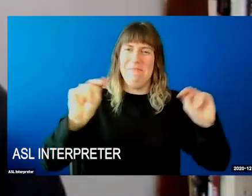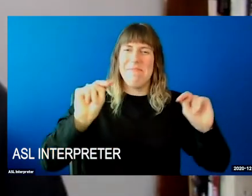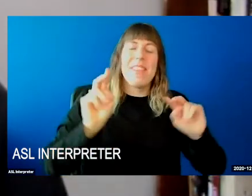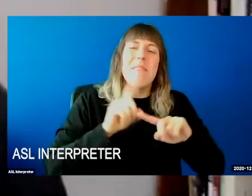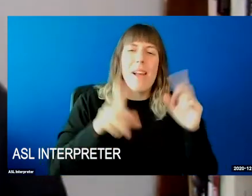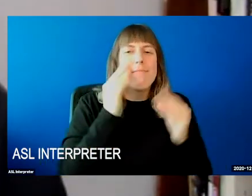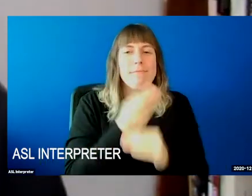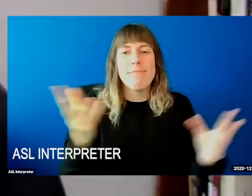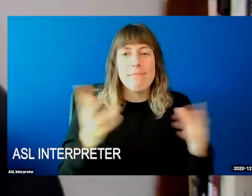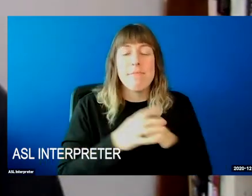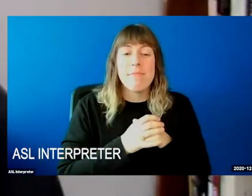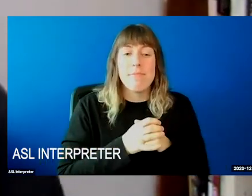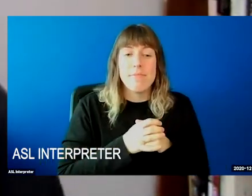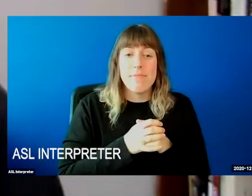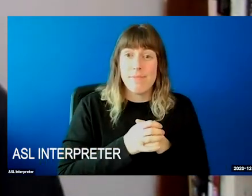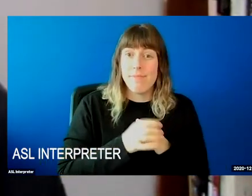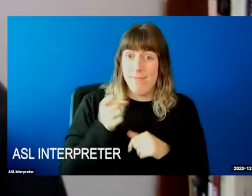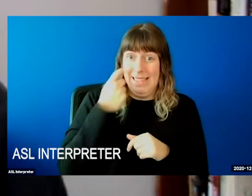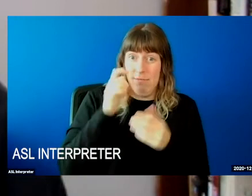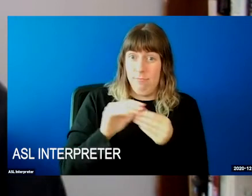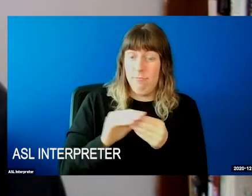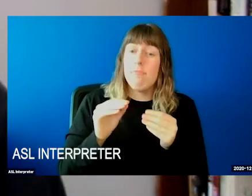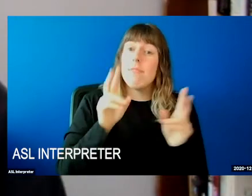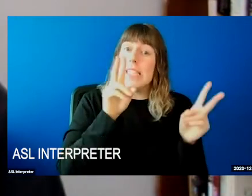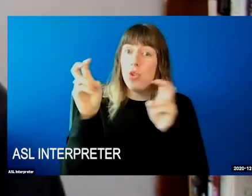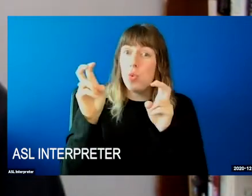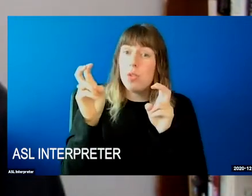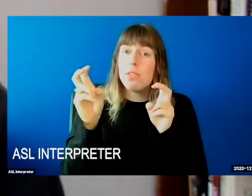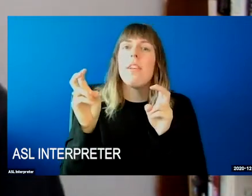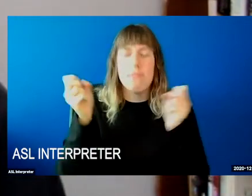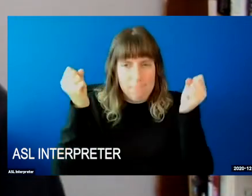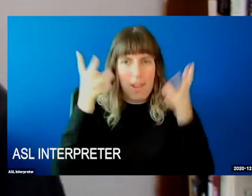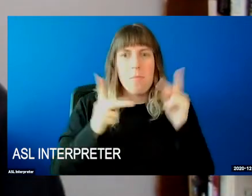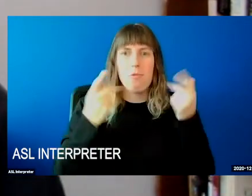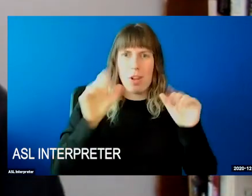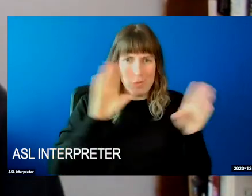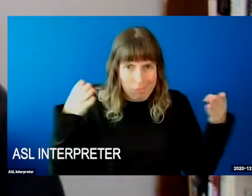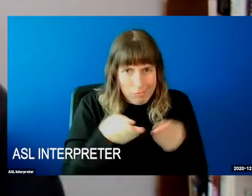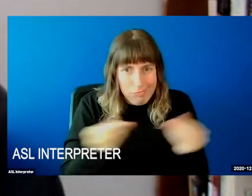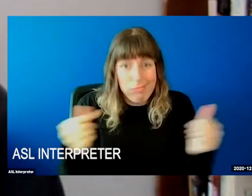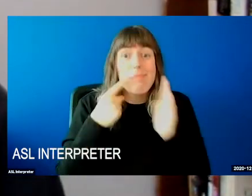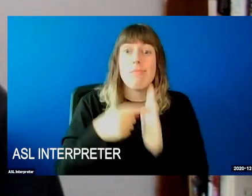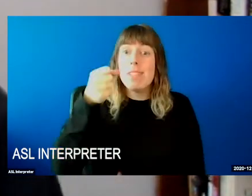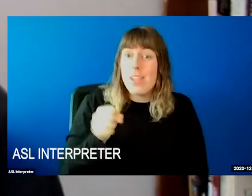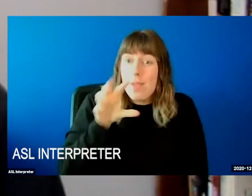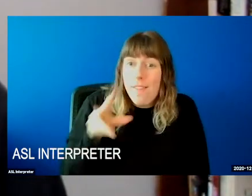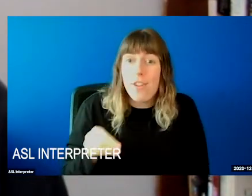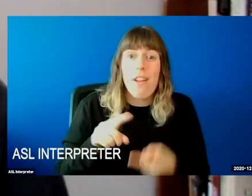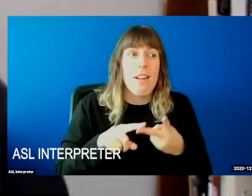that the issues that you're referring to are issues that everybody's trying to deal with in South Africa, in